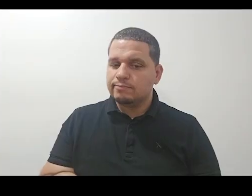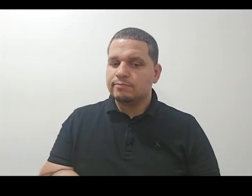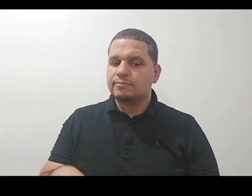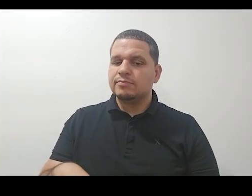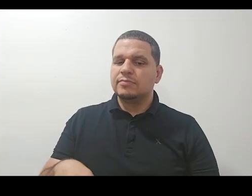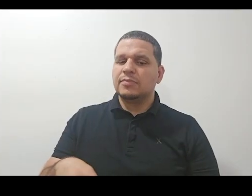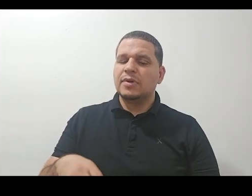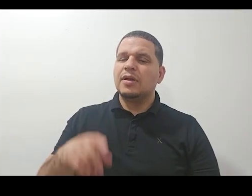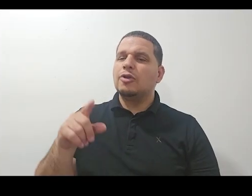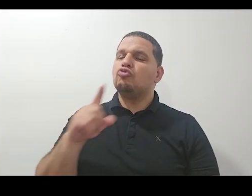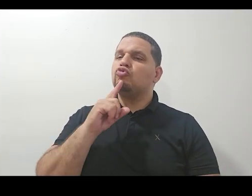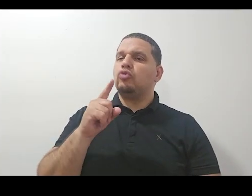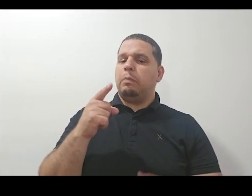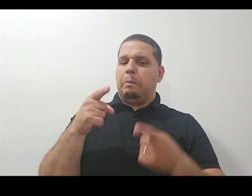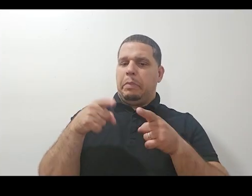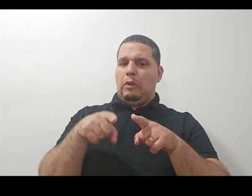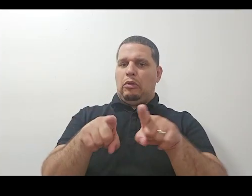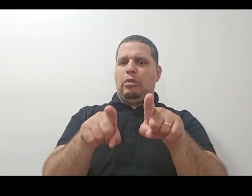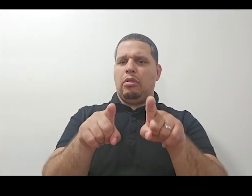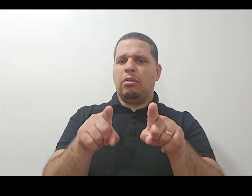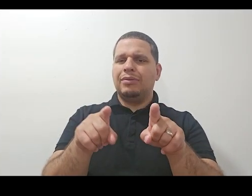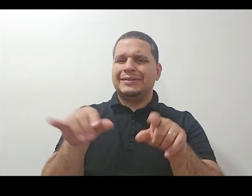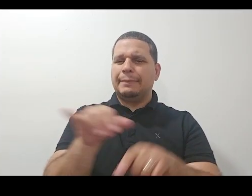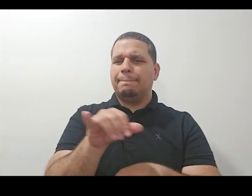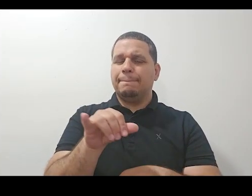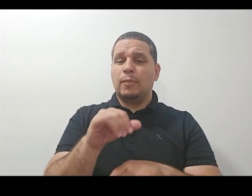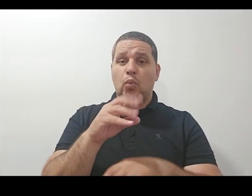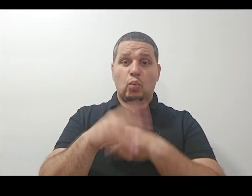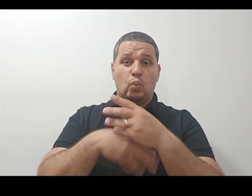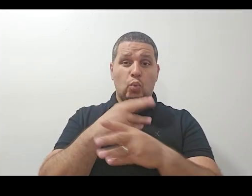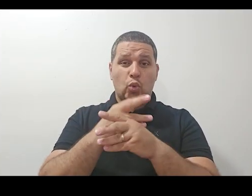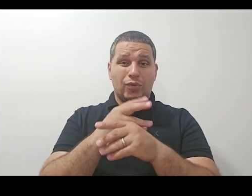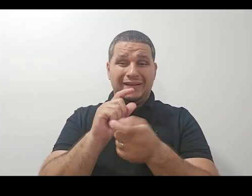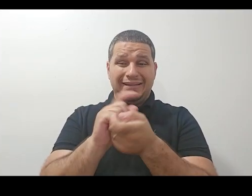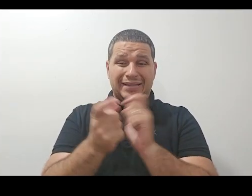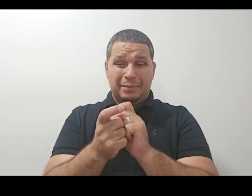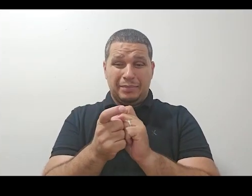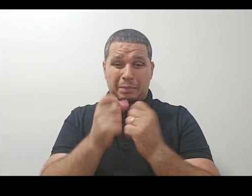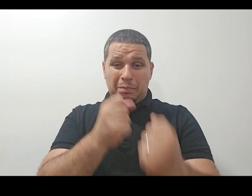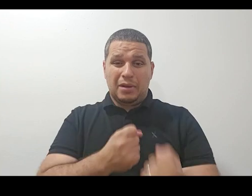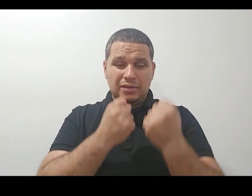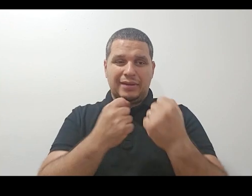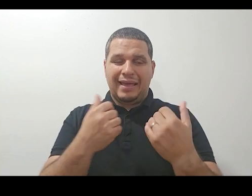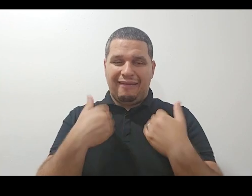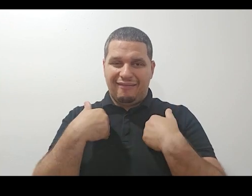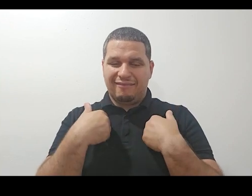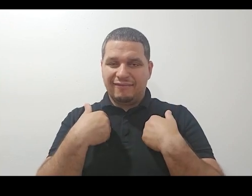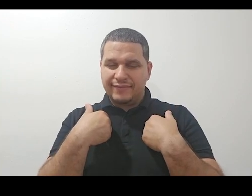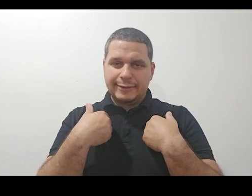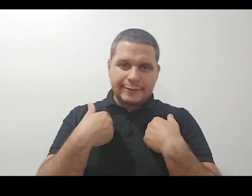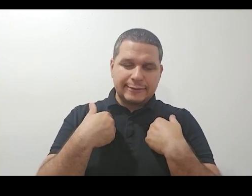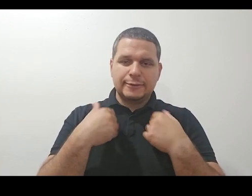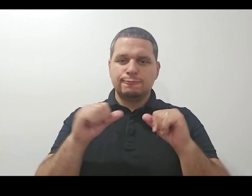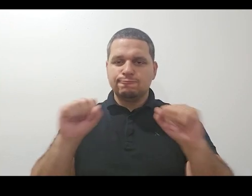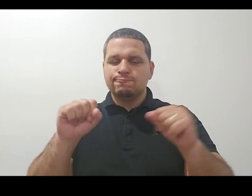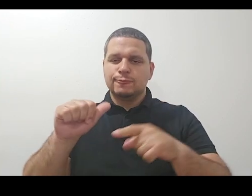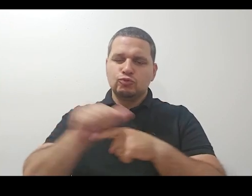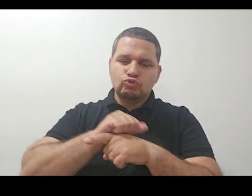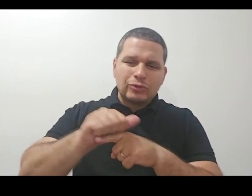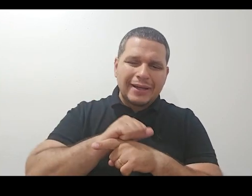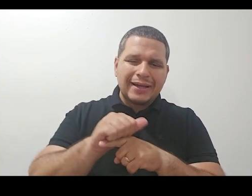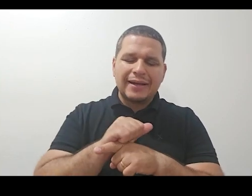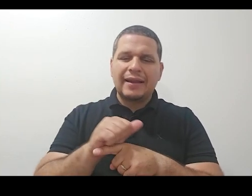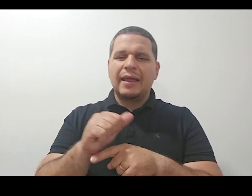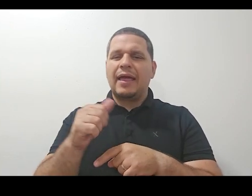see, they parallel each other, right? In the world of adaptive boxing, you have adversity, right?